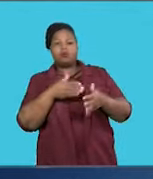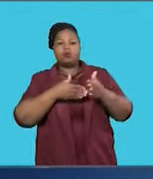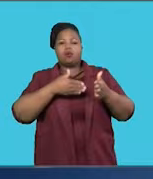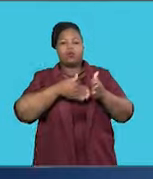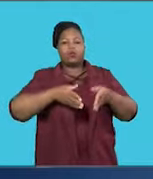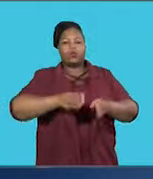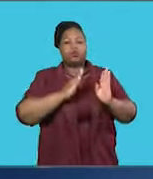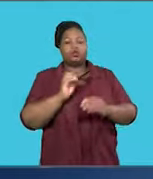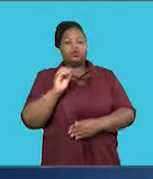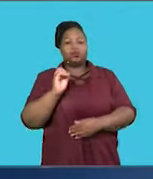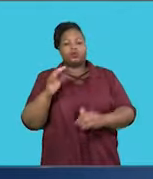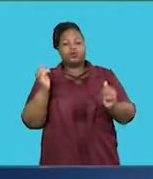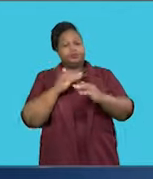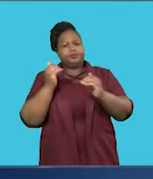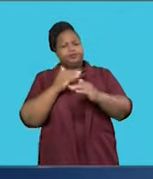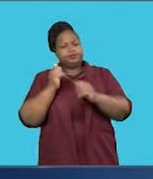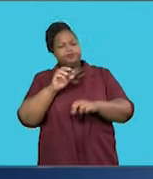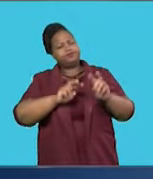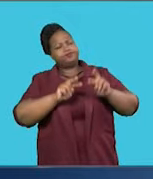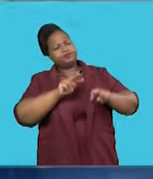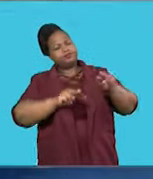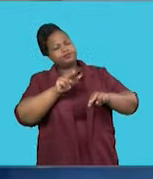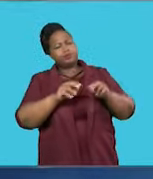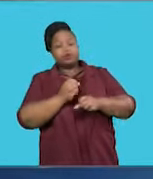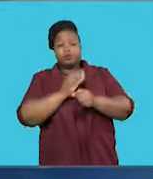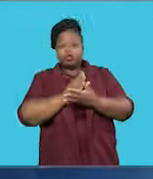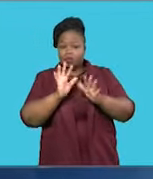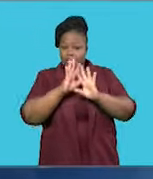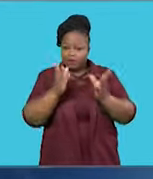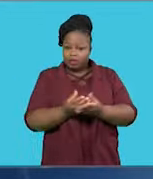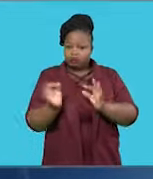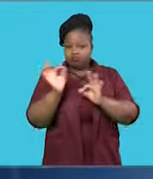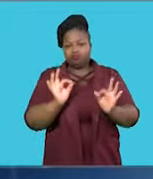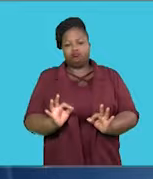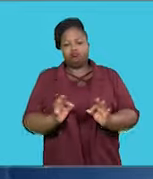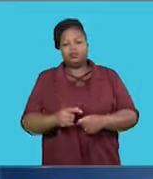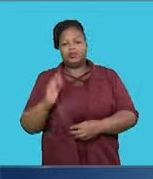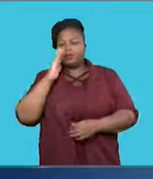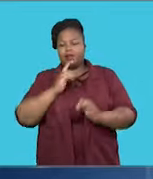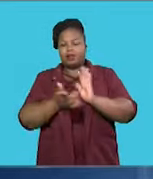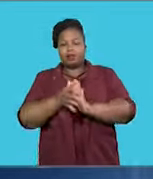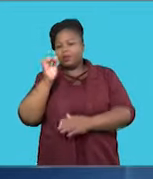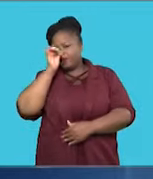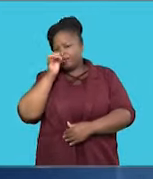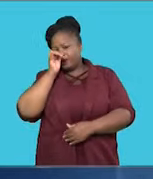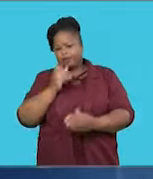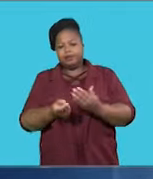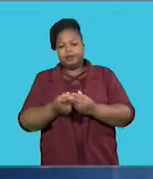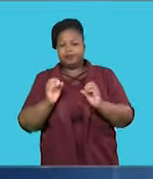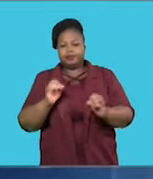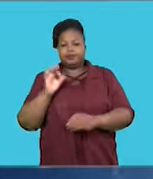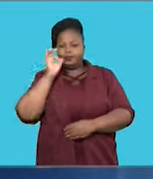kuSoweto Highway nabe vimba izimonto ehlola abantu eqinisekisa ukuthi ayikho into engekho emthethweni kumbe ubugebengu eyenzakalayo